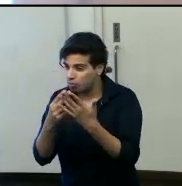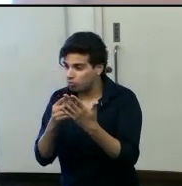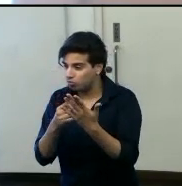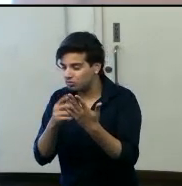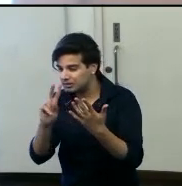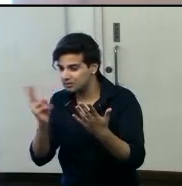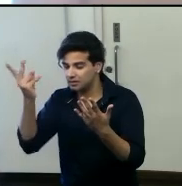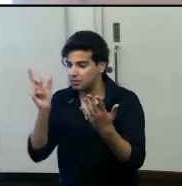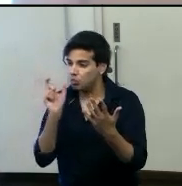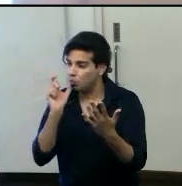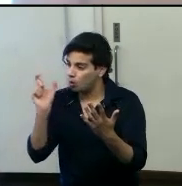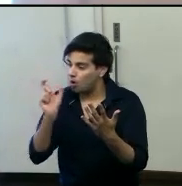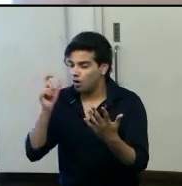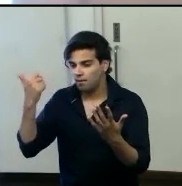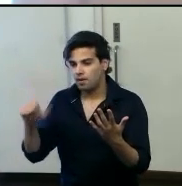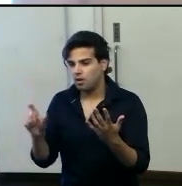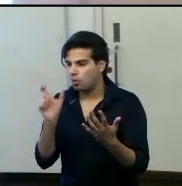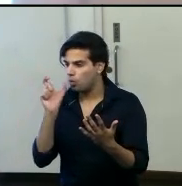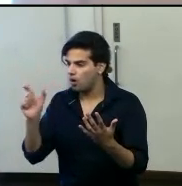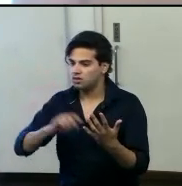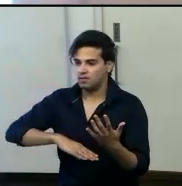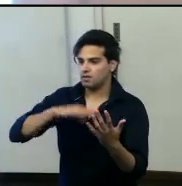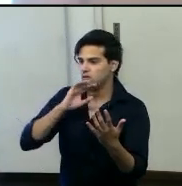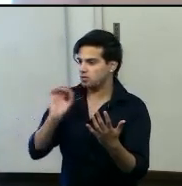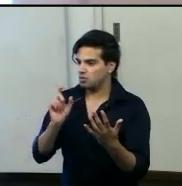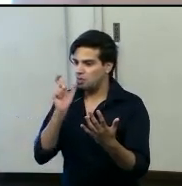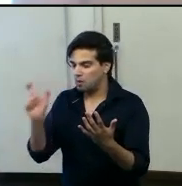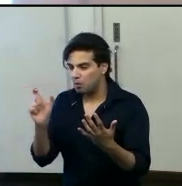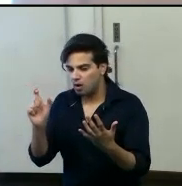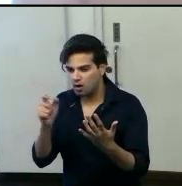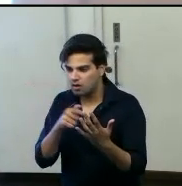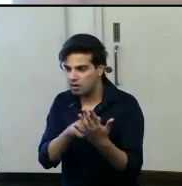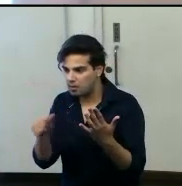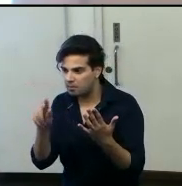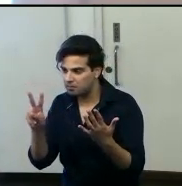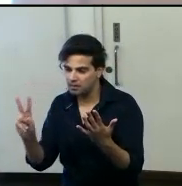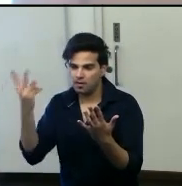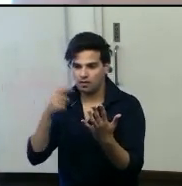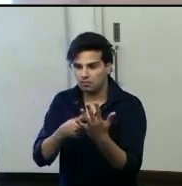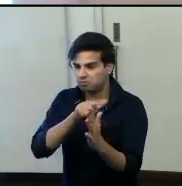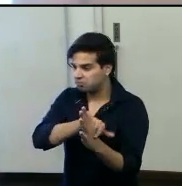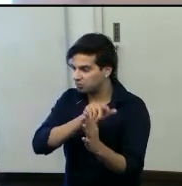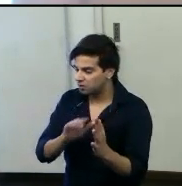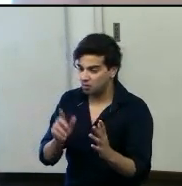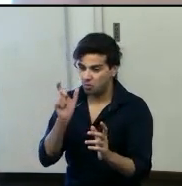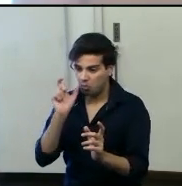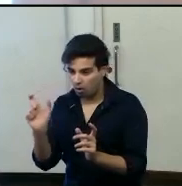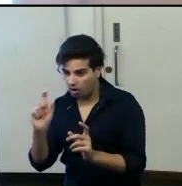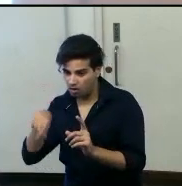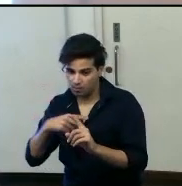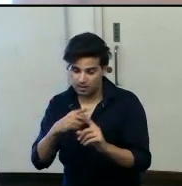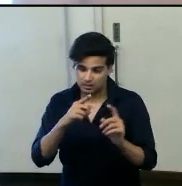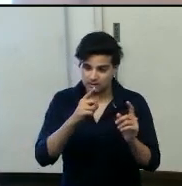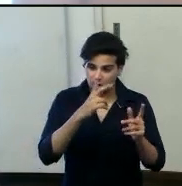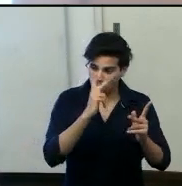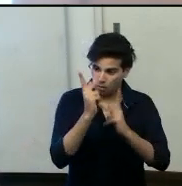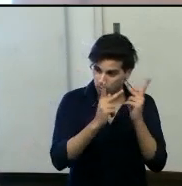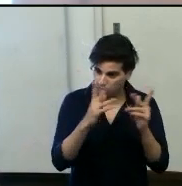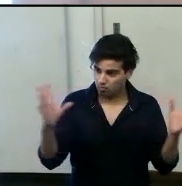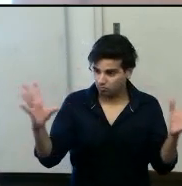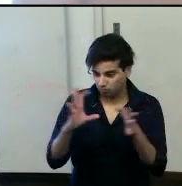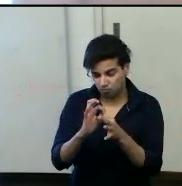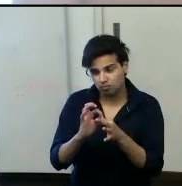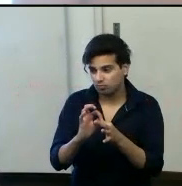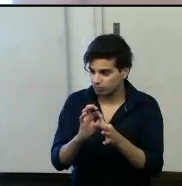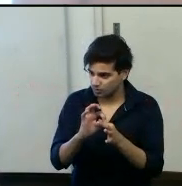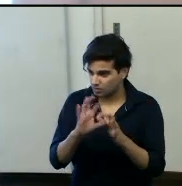fail, or words are not sufficient, or words will distort. Yeah. So that is the relationship between word and text, word and